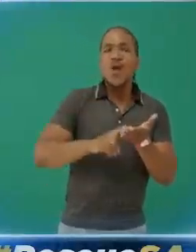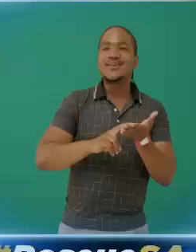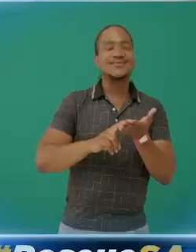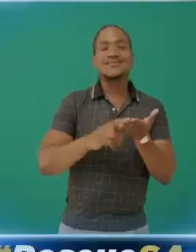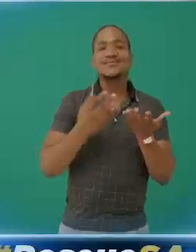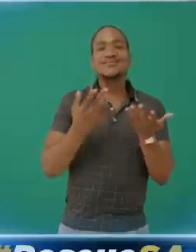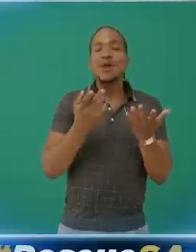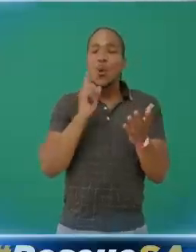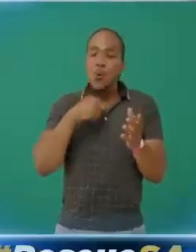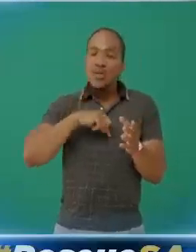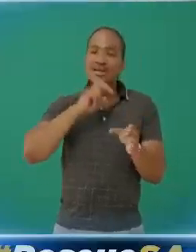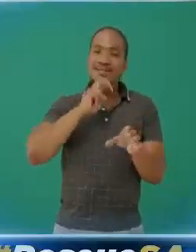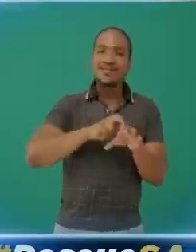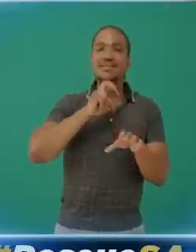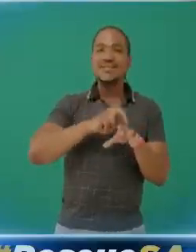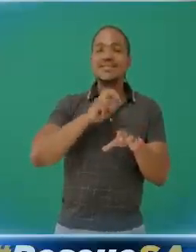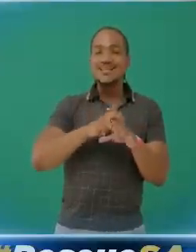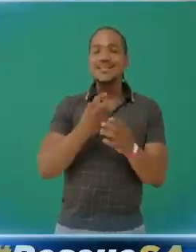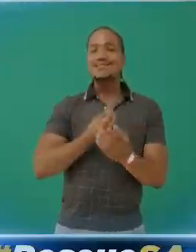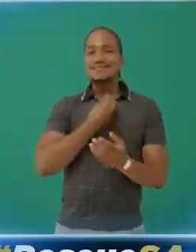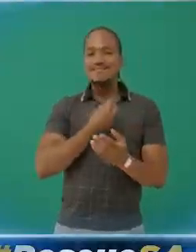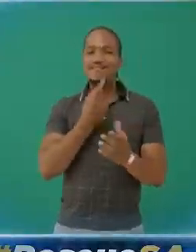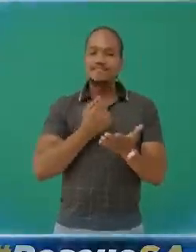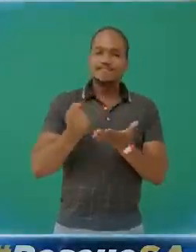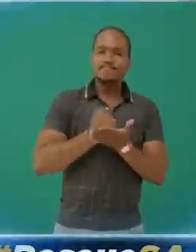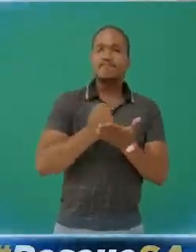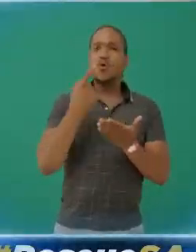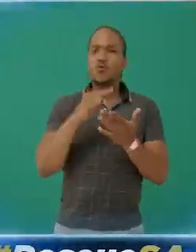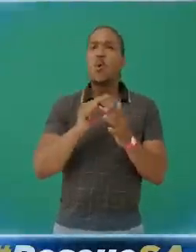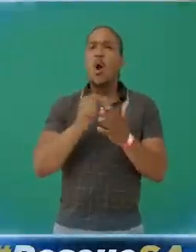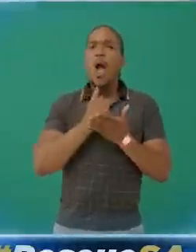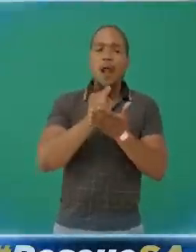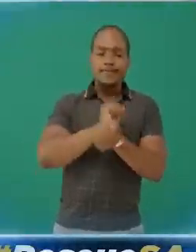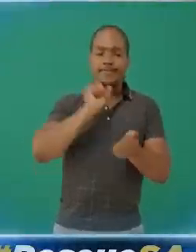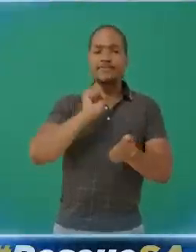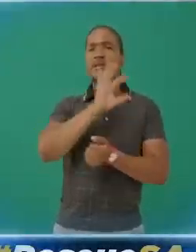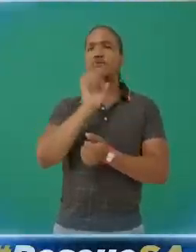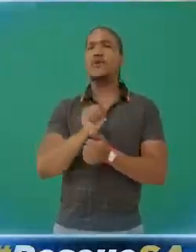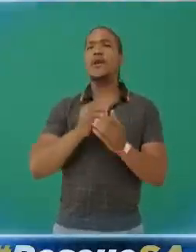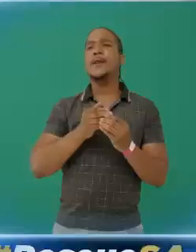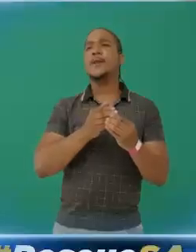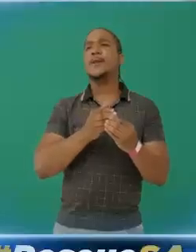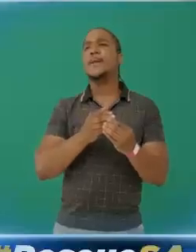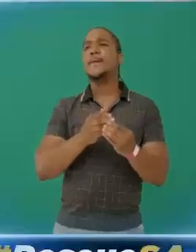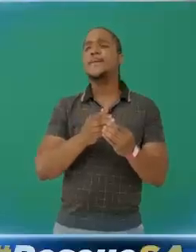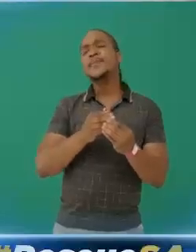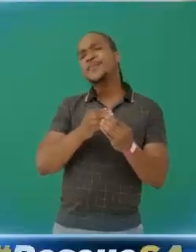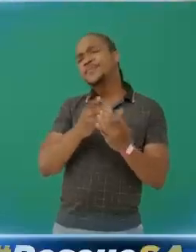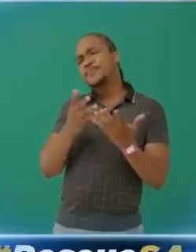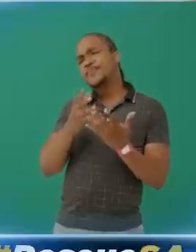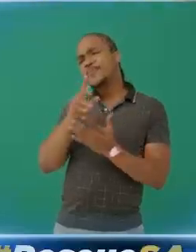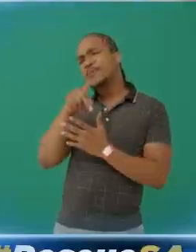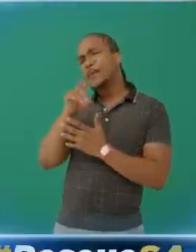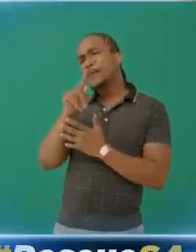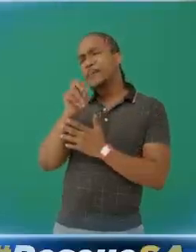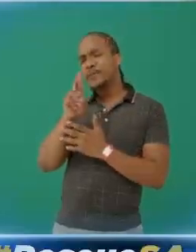We need young people to be at the forefront in rescuing South Africa. Thank you. Now, Peter, how can young people,